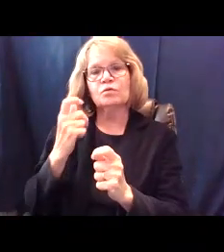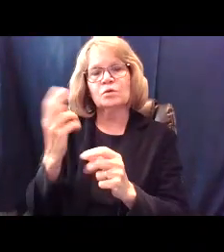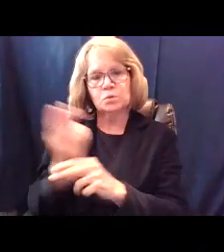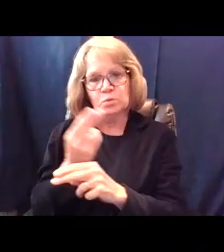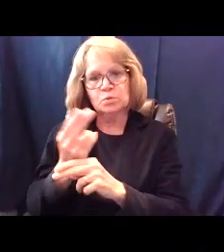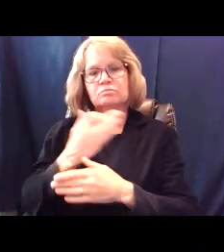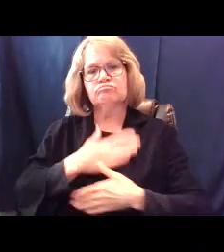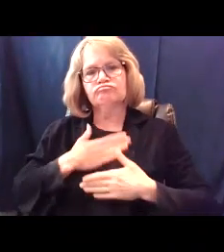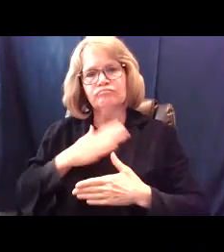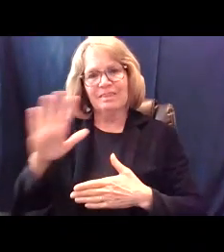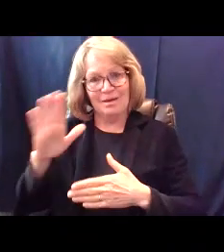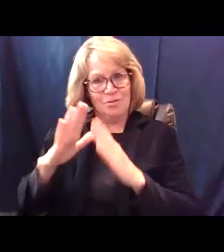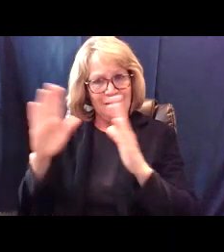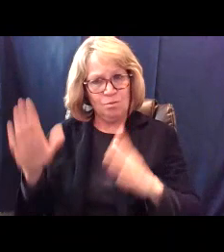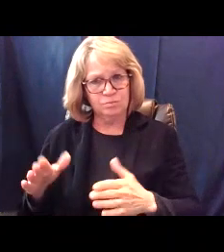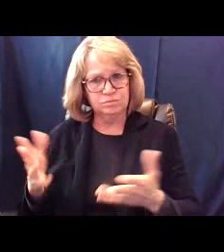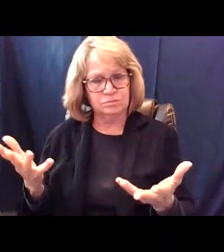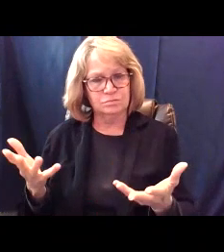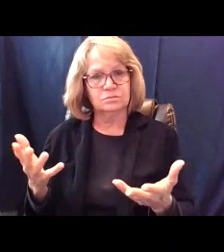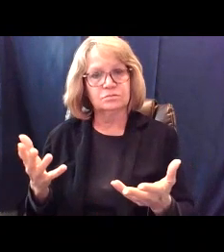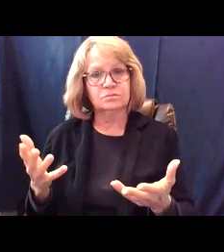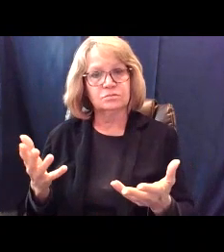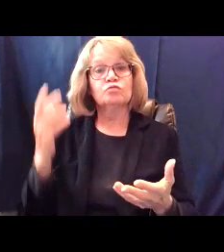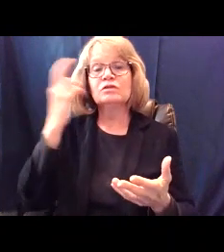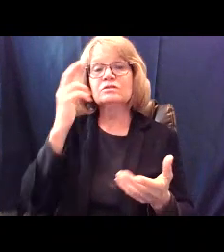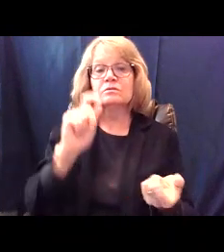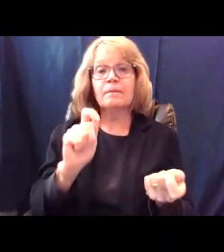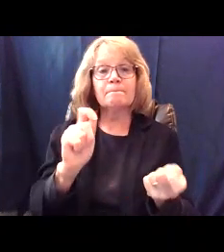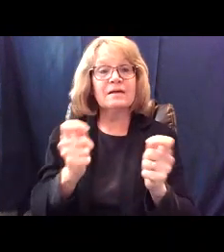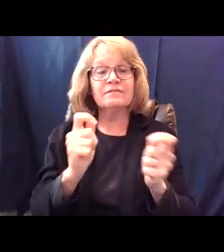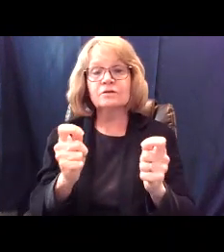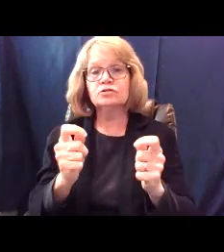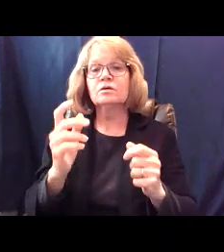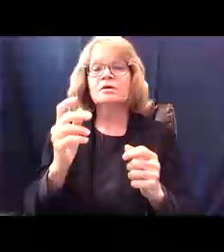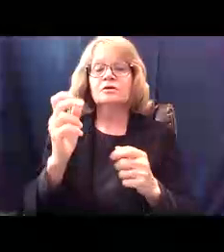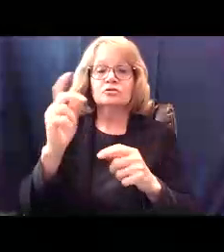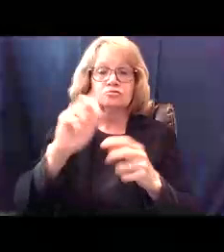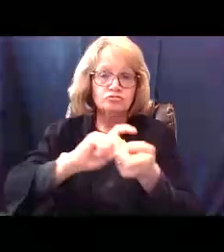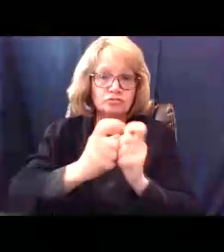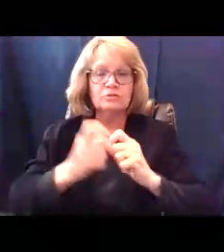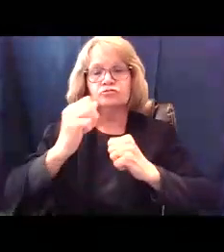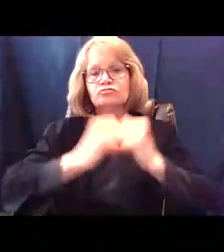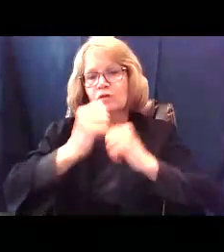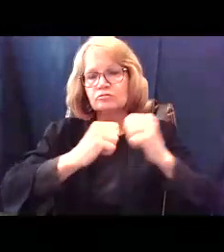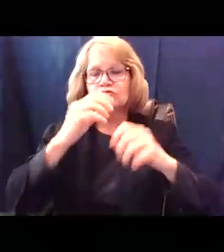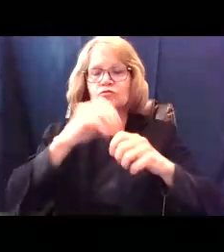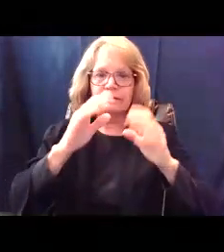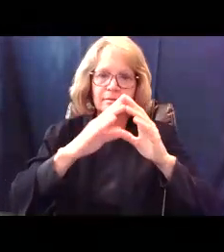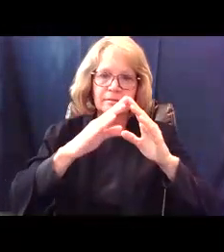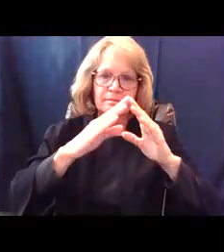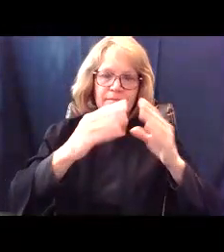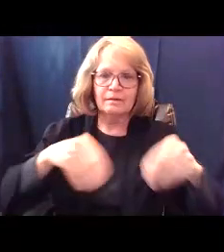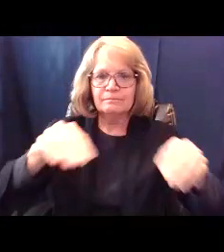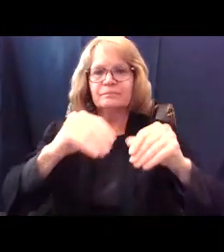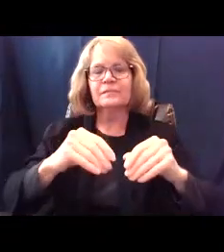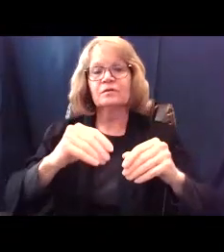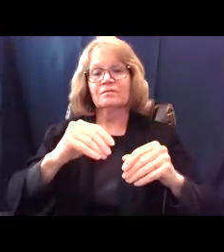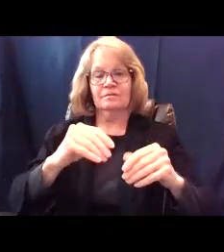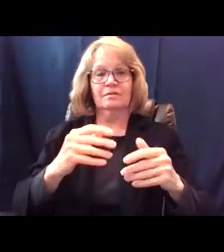housing. A reasonable modification is a structural change that's made to the premises. You're changing the physical